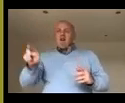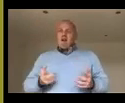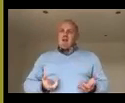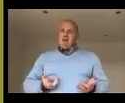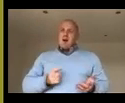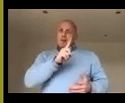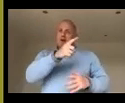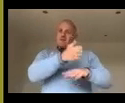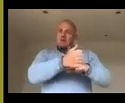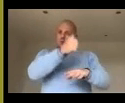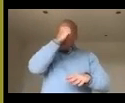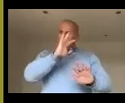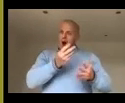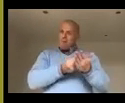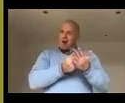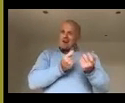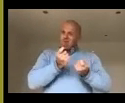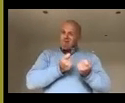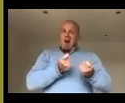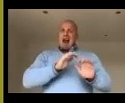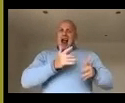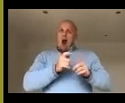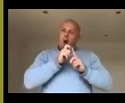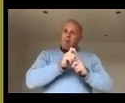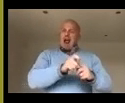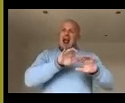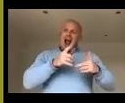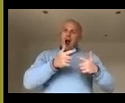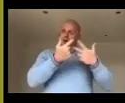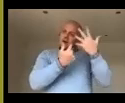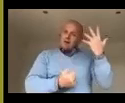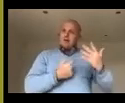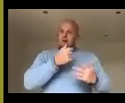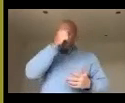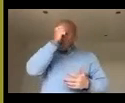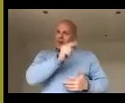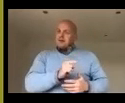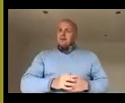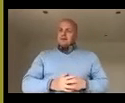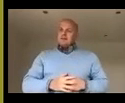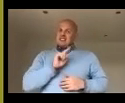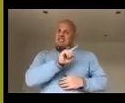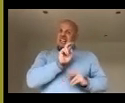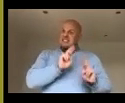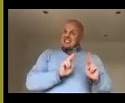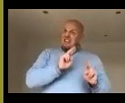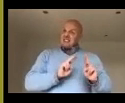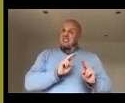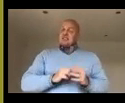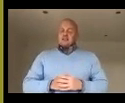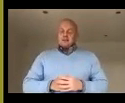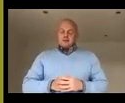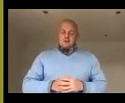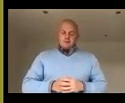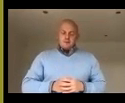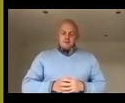knows how to get applications in, knows how to look at them, so it will assess money for this. So it's part